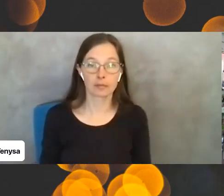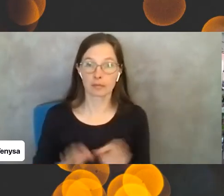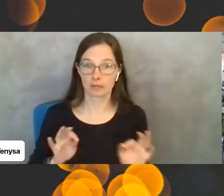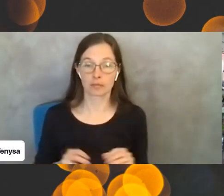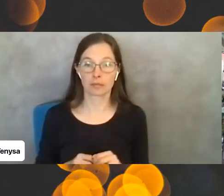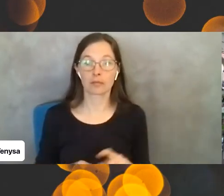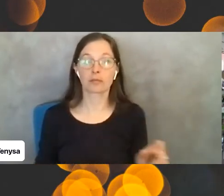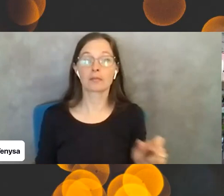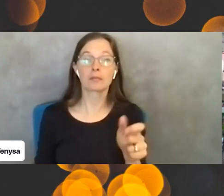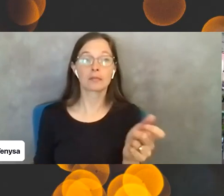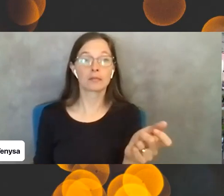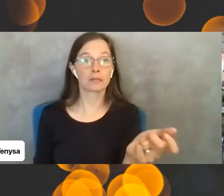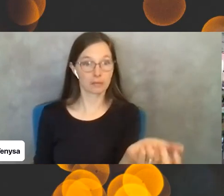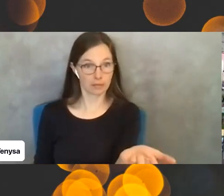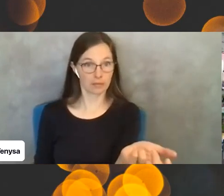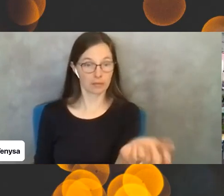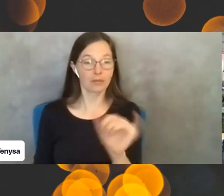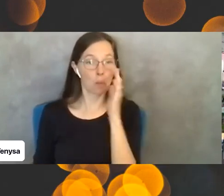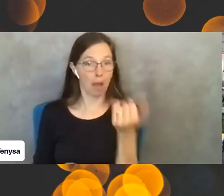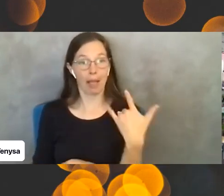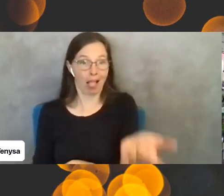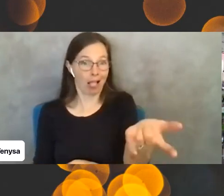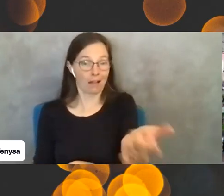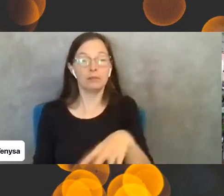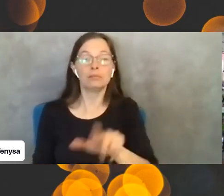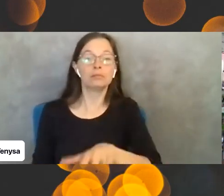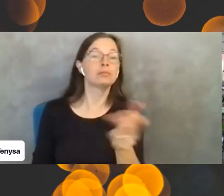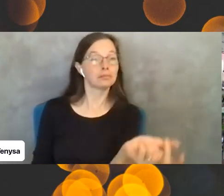Move the wrist as if you're about to throw some spider webs.